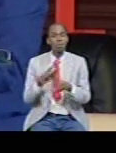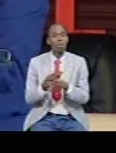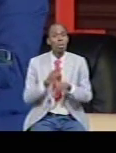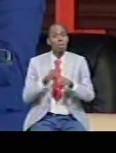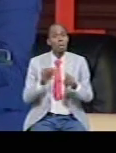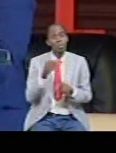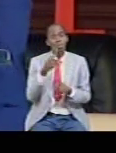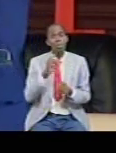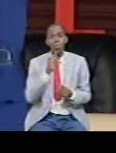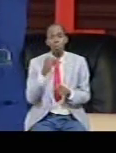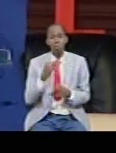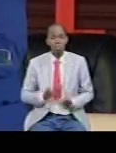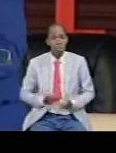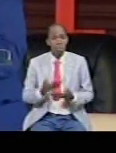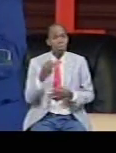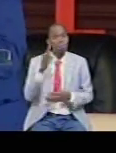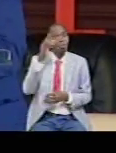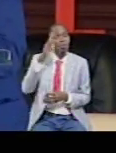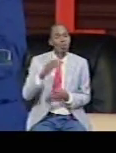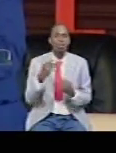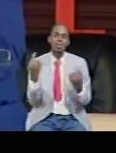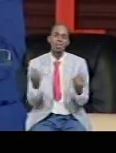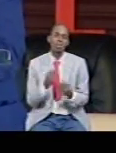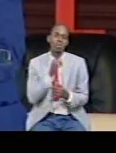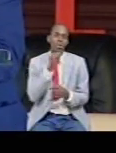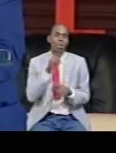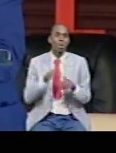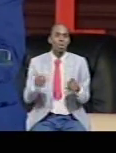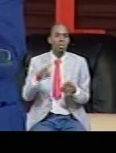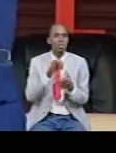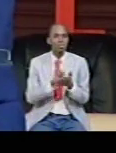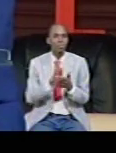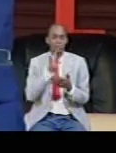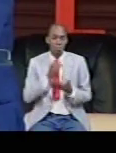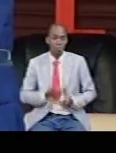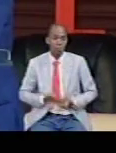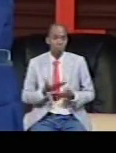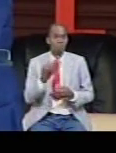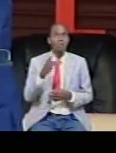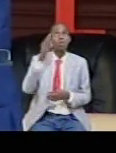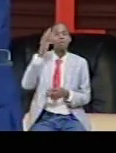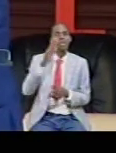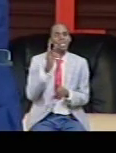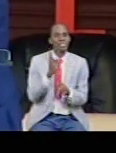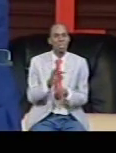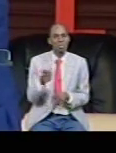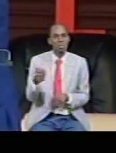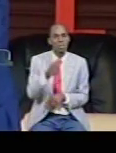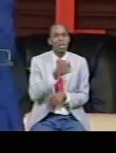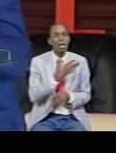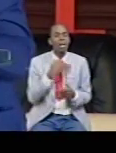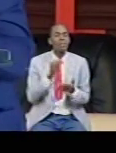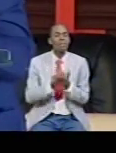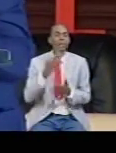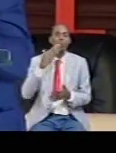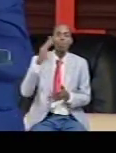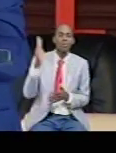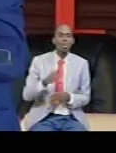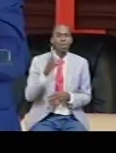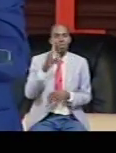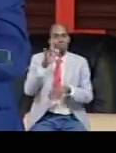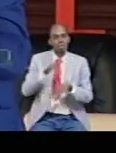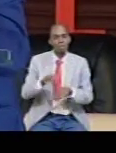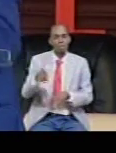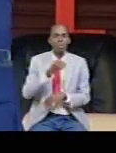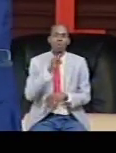not. But he that is begotten of God keepeth himself, and that wicked one toucheth him